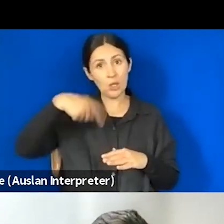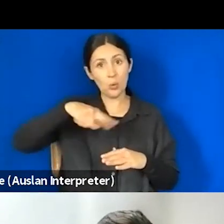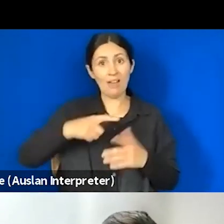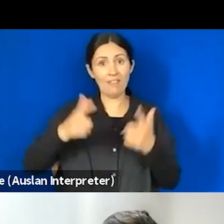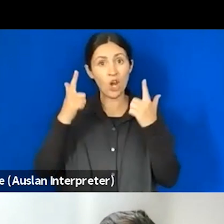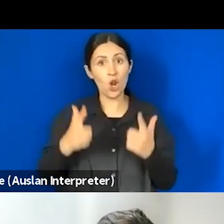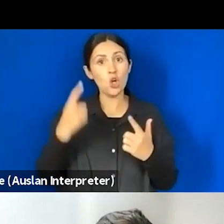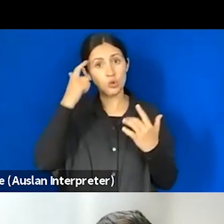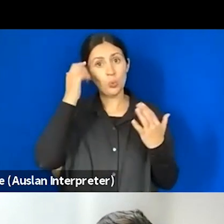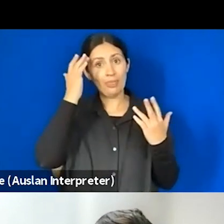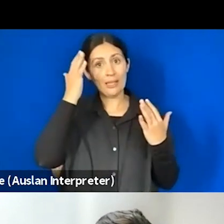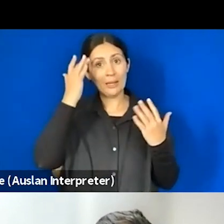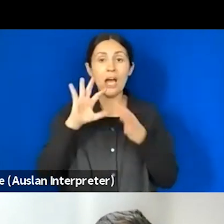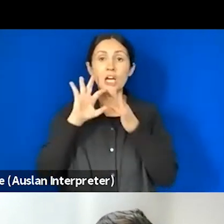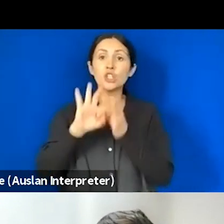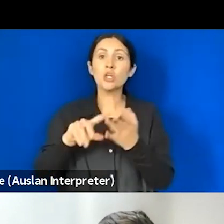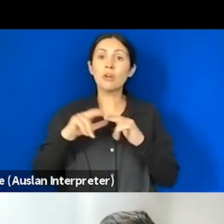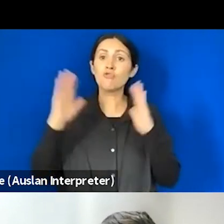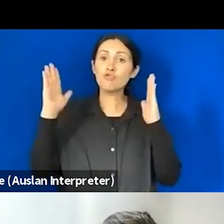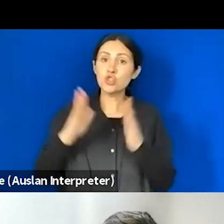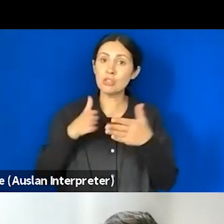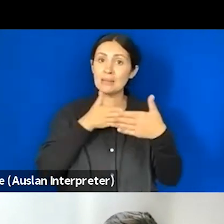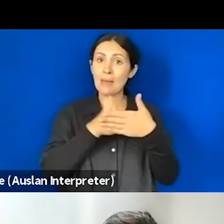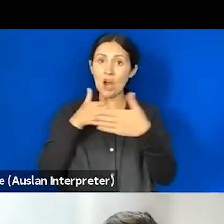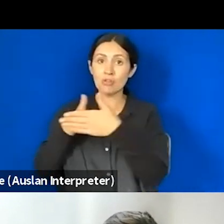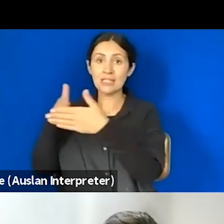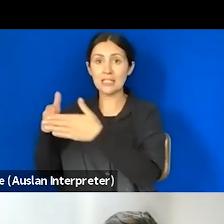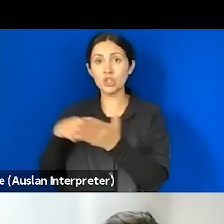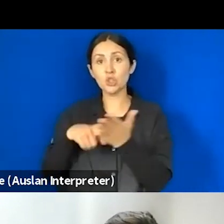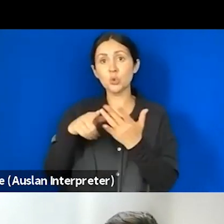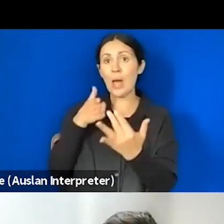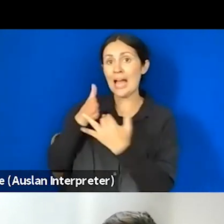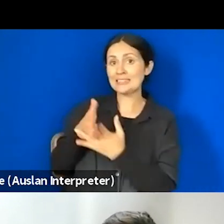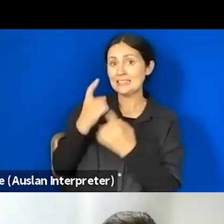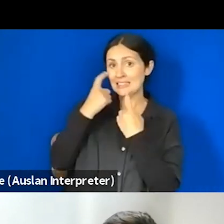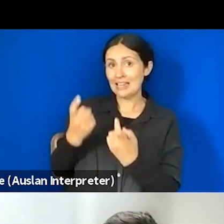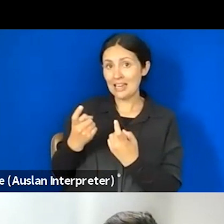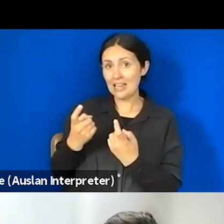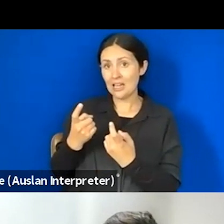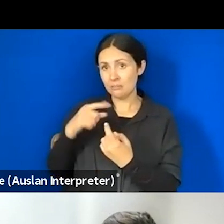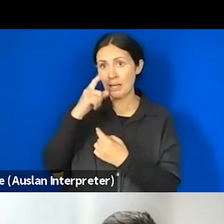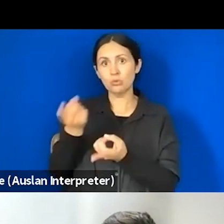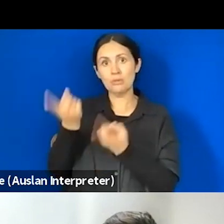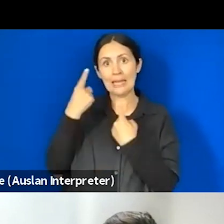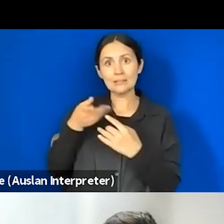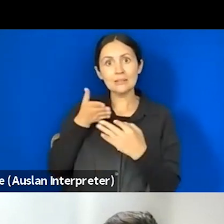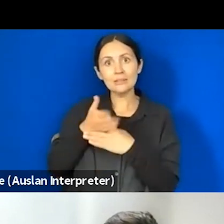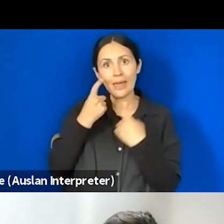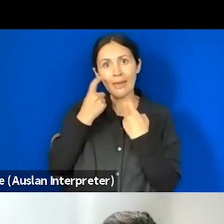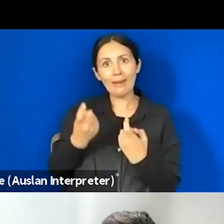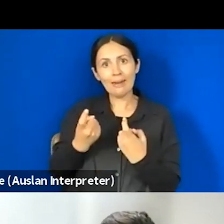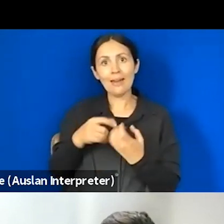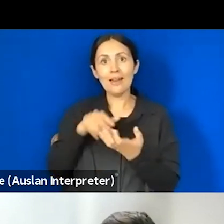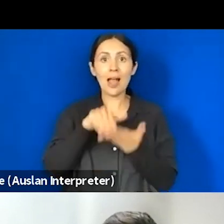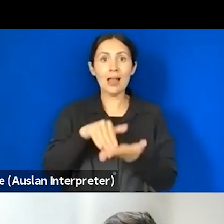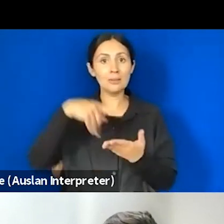know, what Rebecca was saying in terms of reducing the barriers to access to care as well, and you know, helping